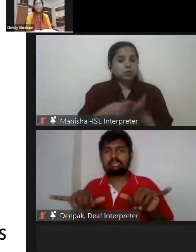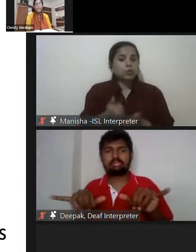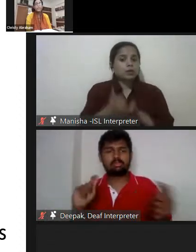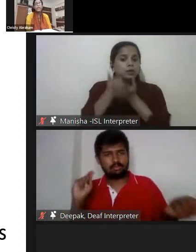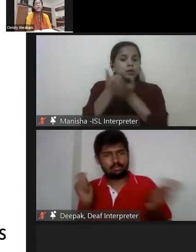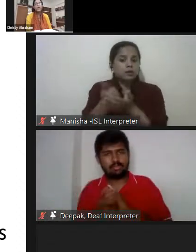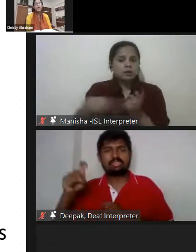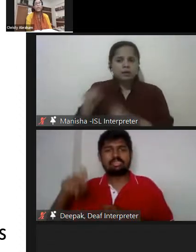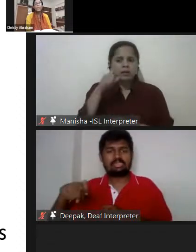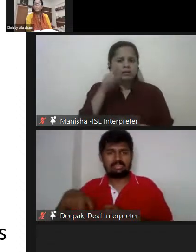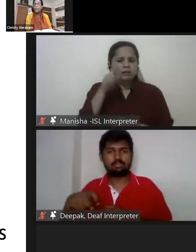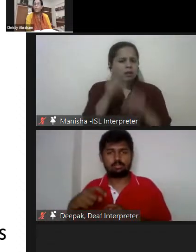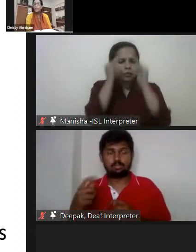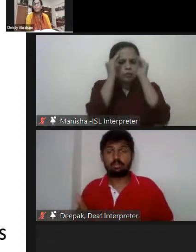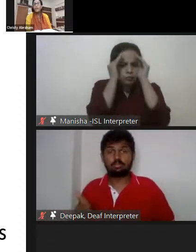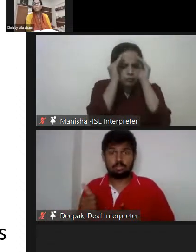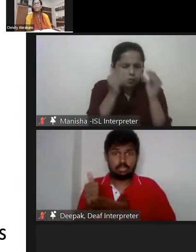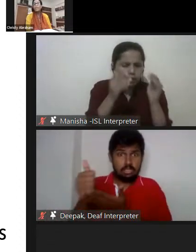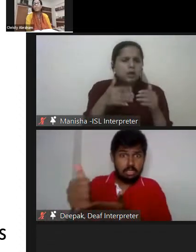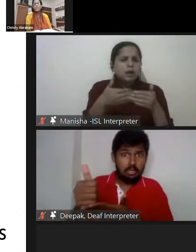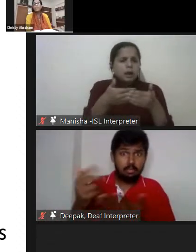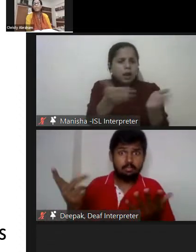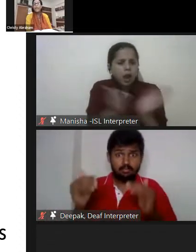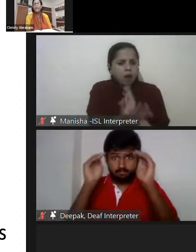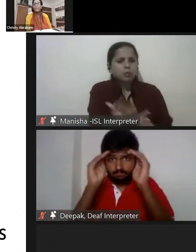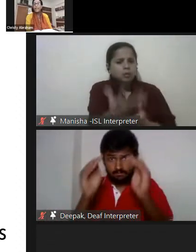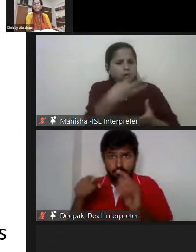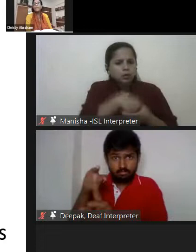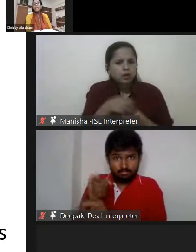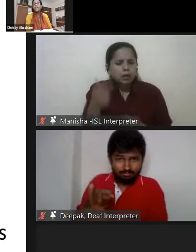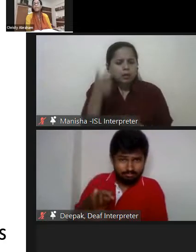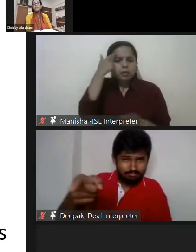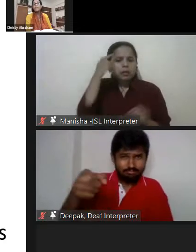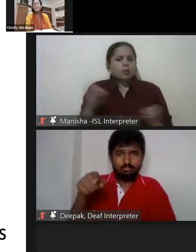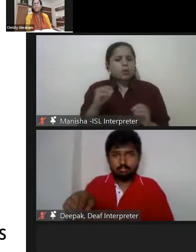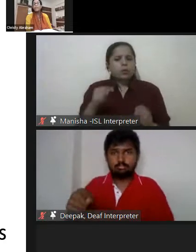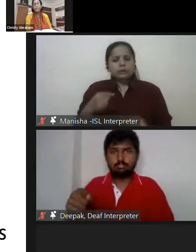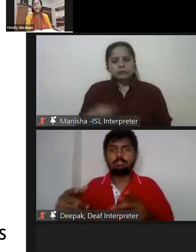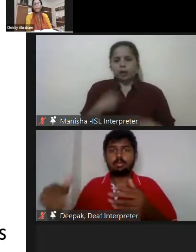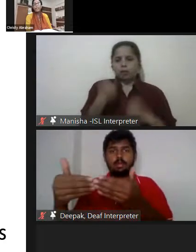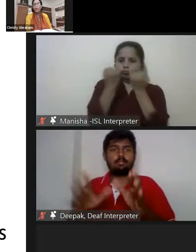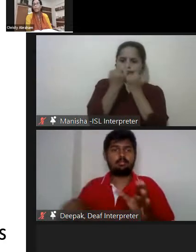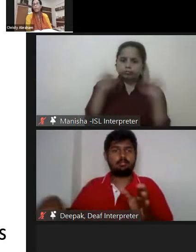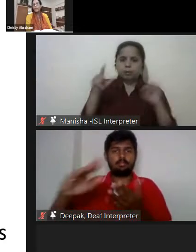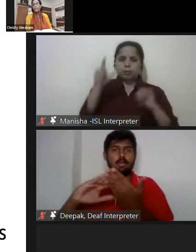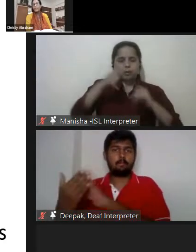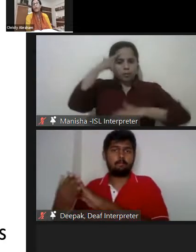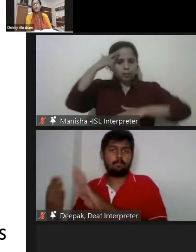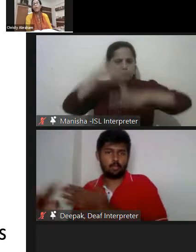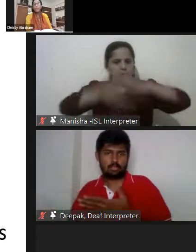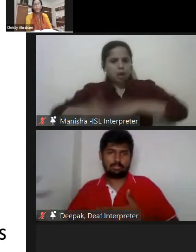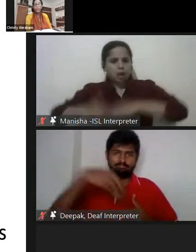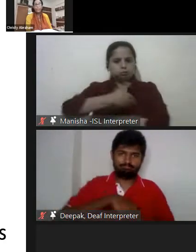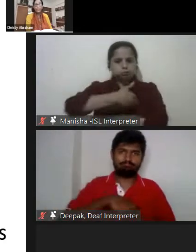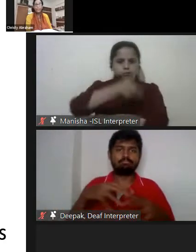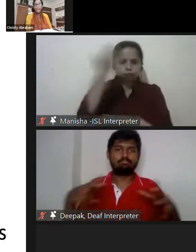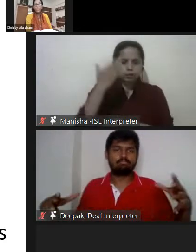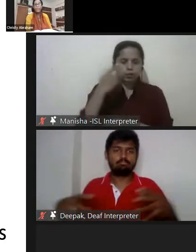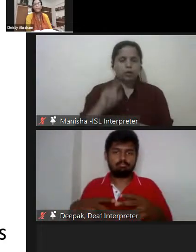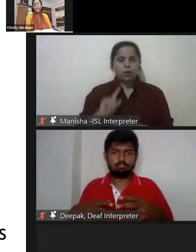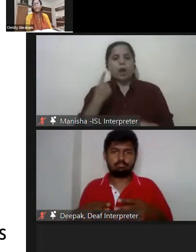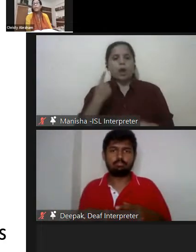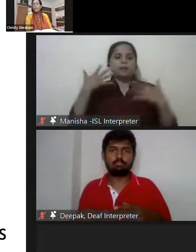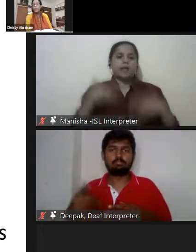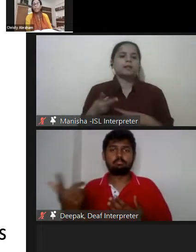not stress on community participation and self-reliance of people in planning, organizing, of primary health